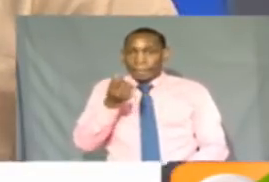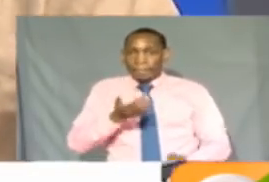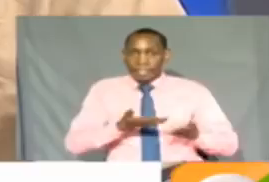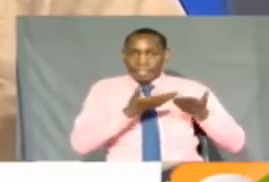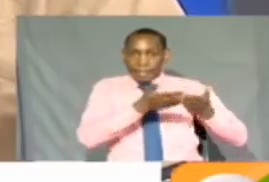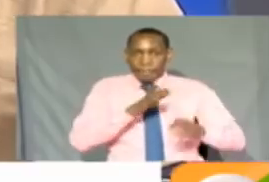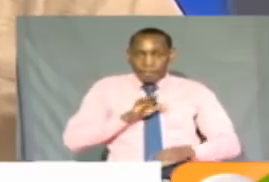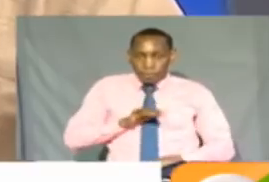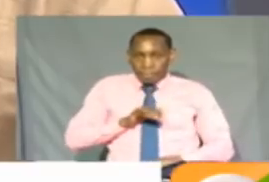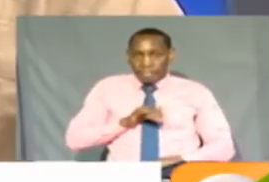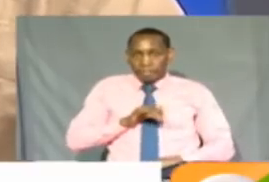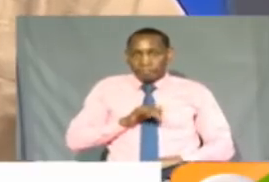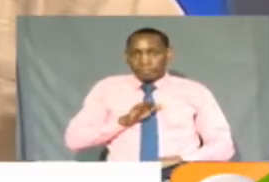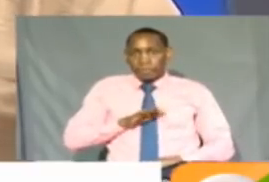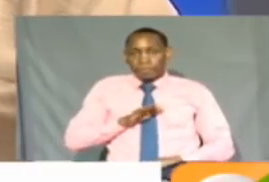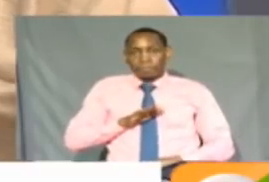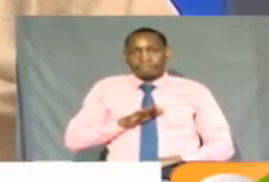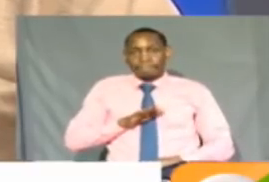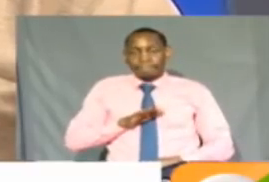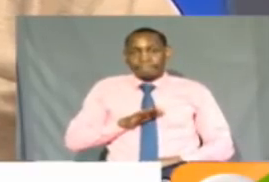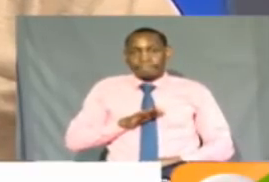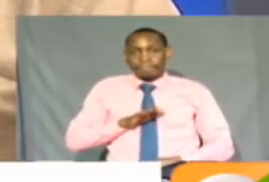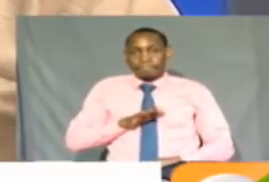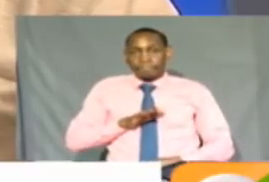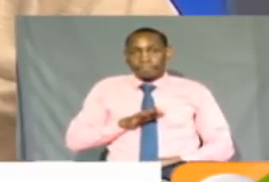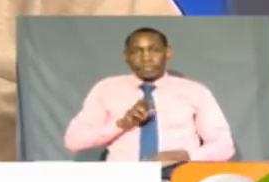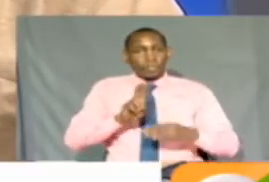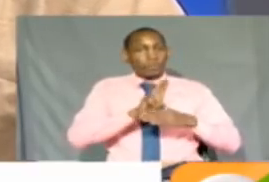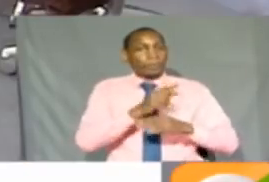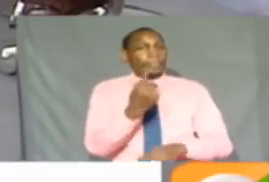don't know where they took it to.